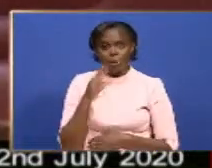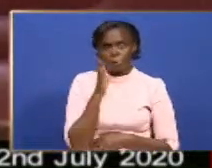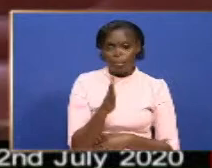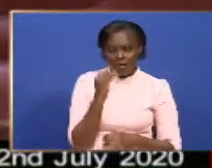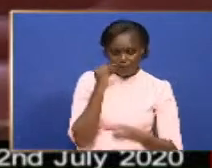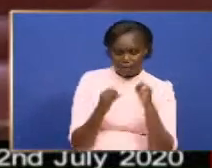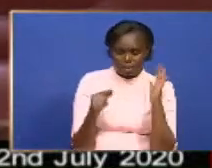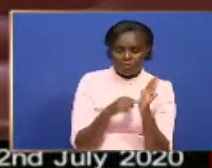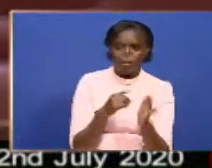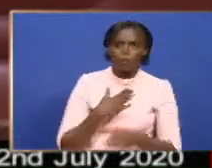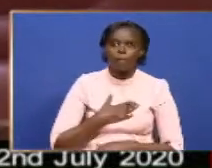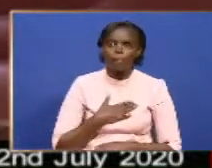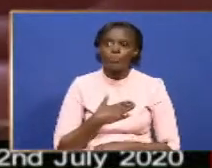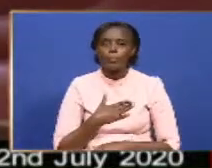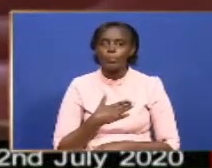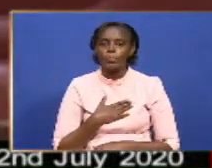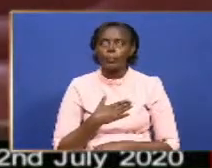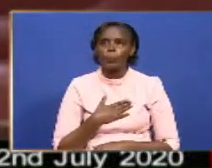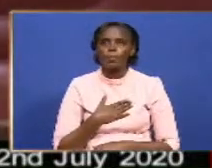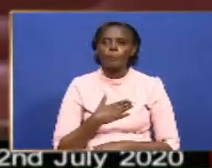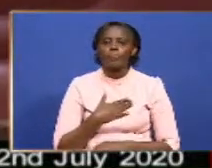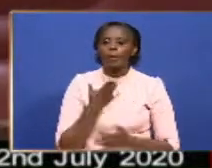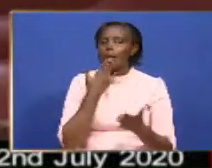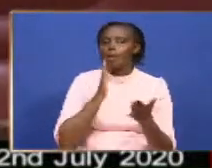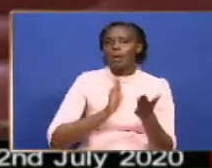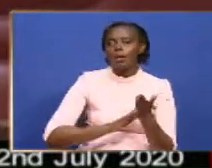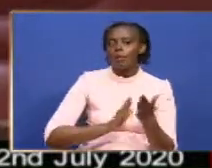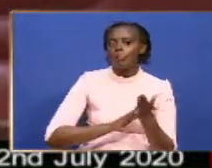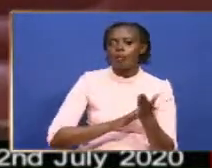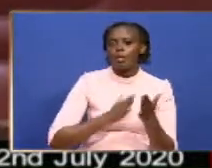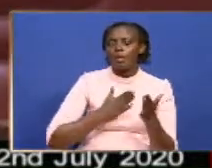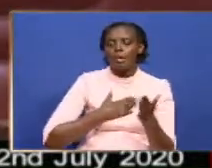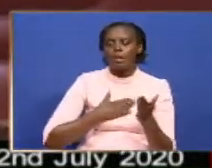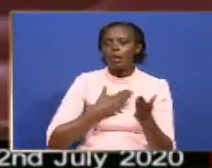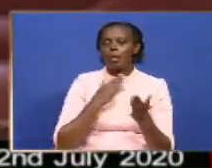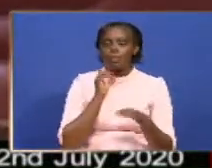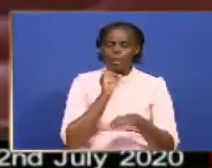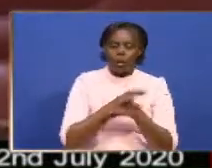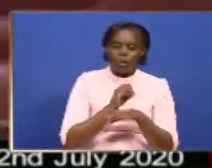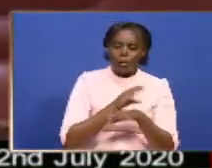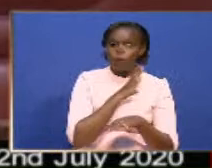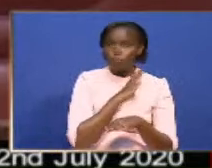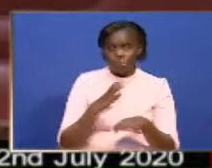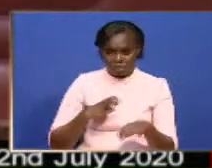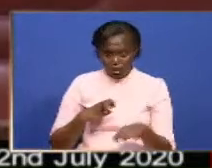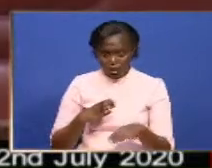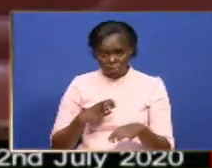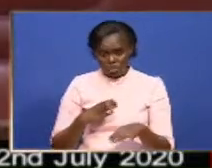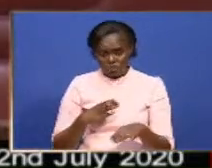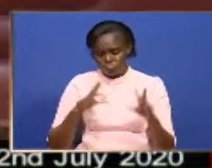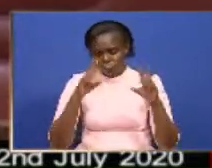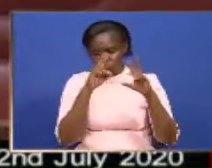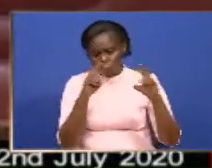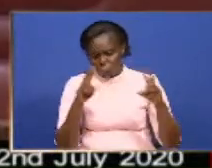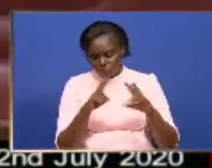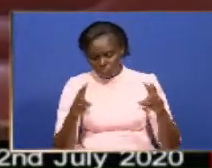finally, and I recommend the committee, I want to advise the committee to look into the